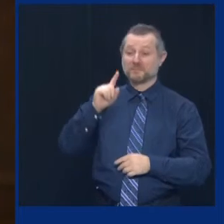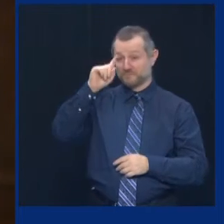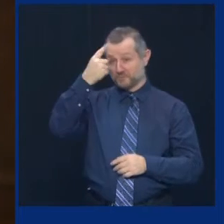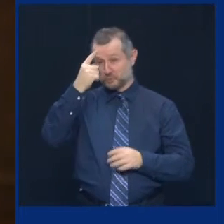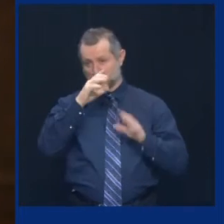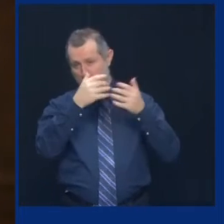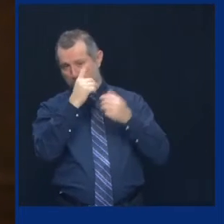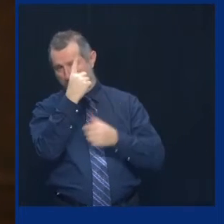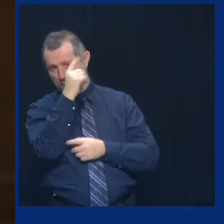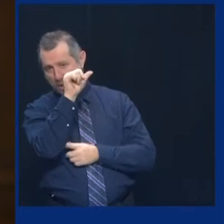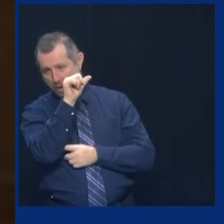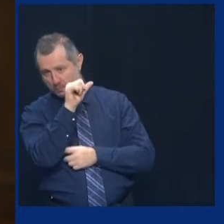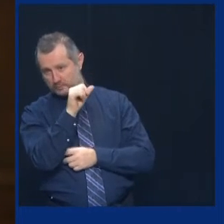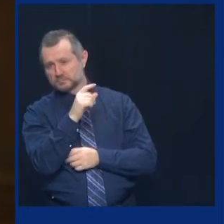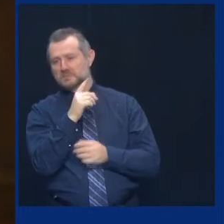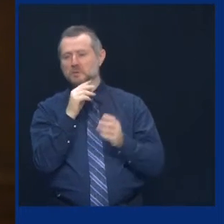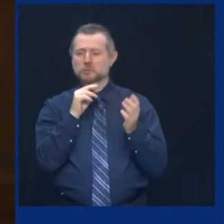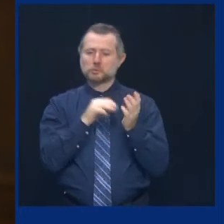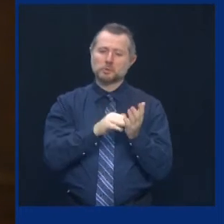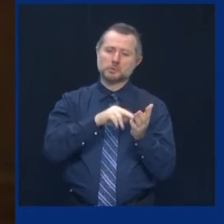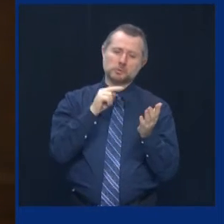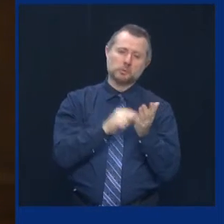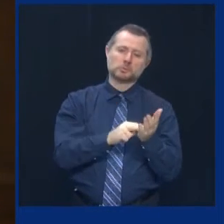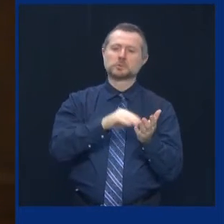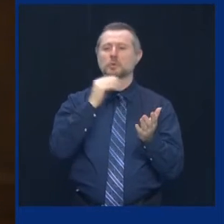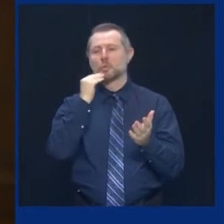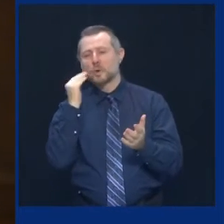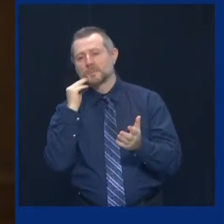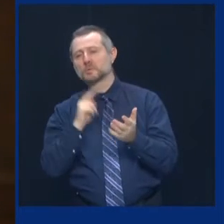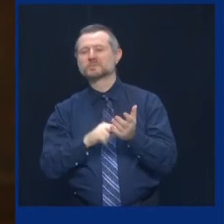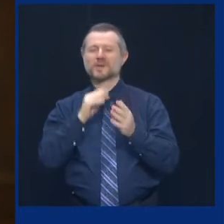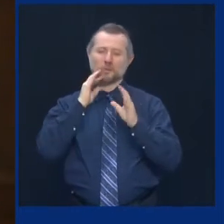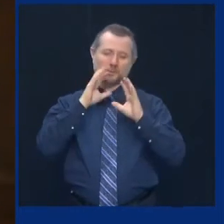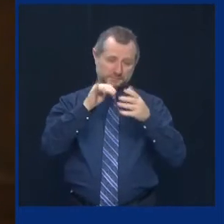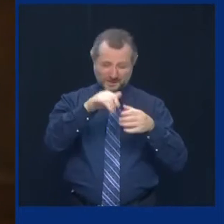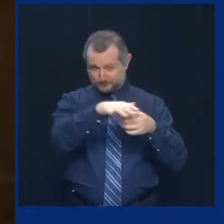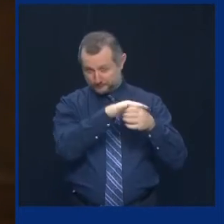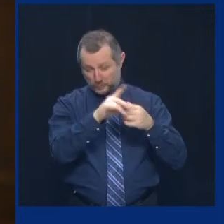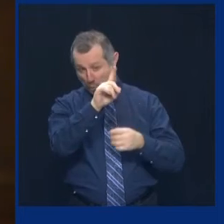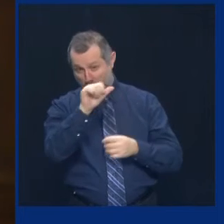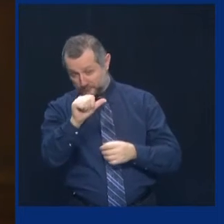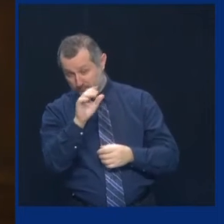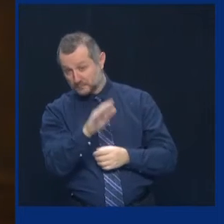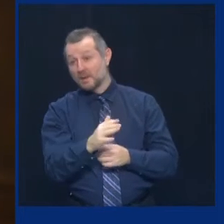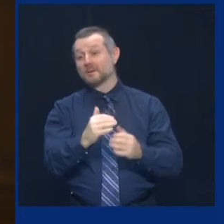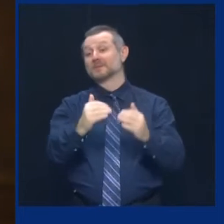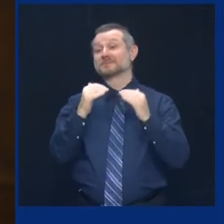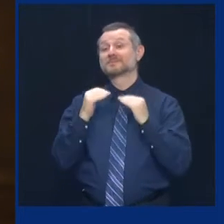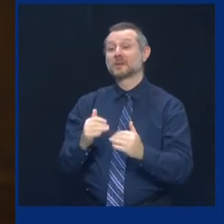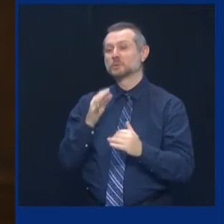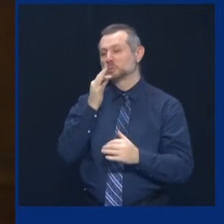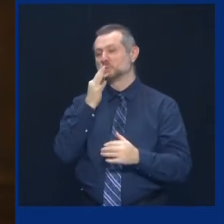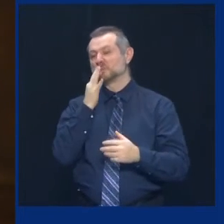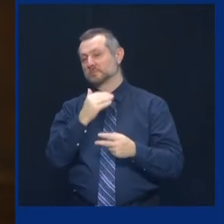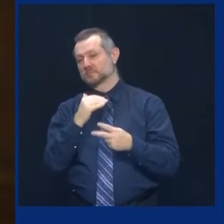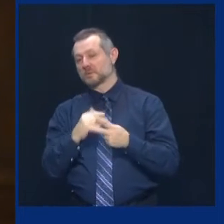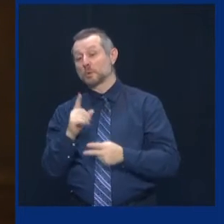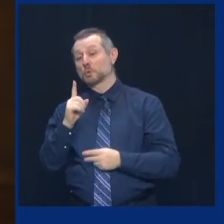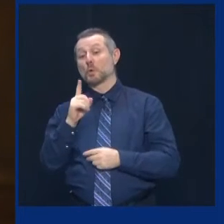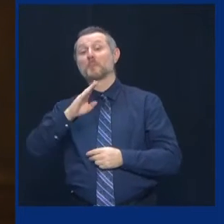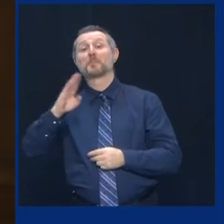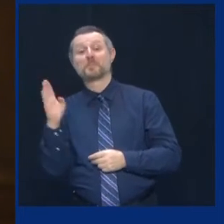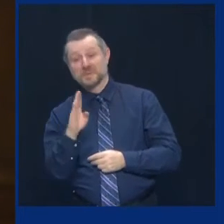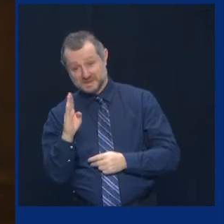the healthcare professionals, congregate care, and those. We're now getting ready to prioritize 1B, which is the next section.